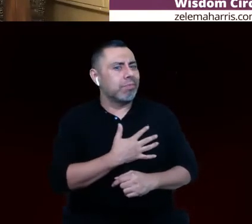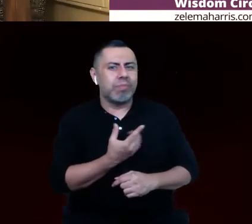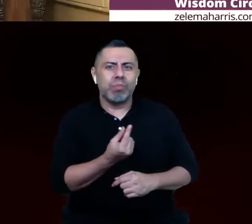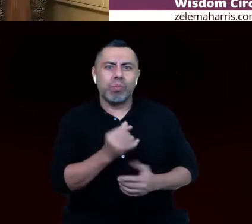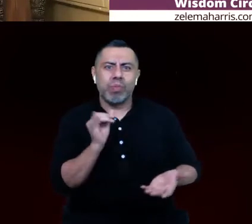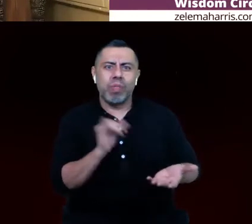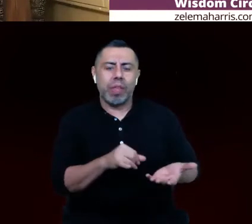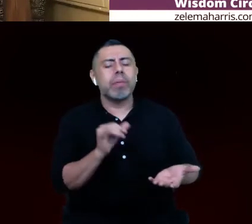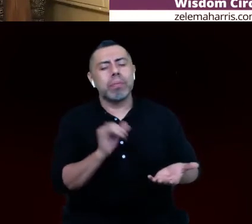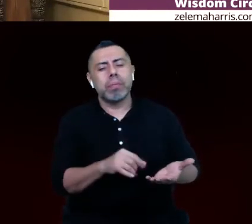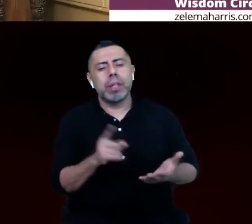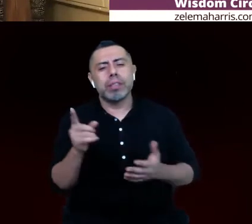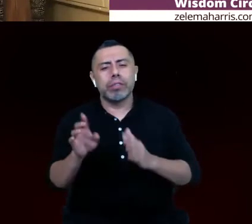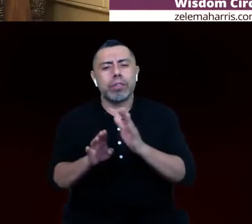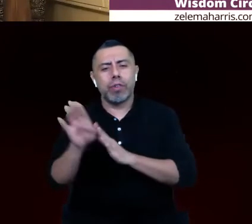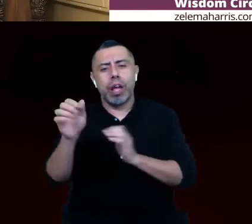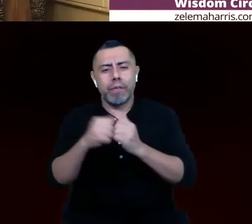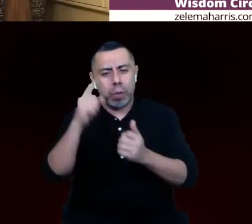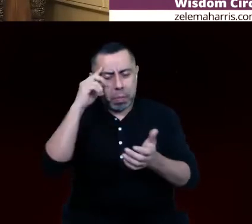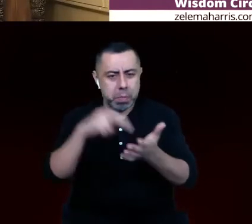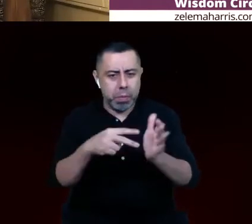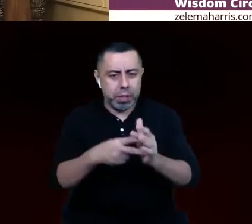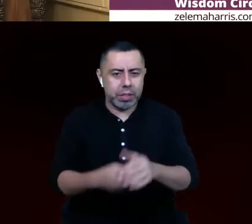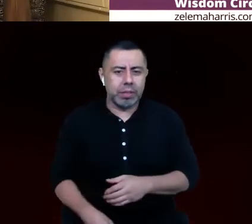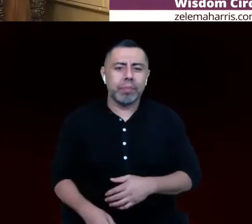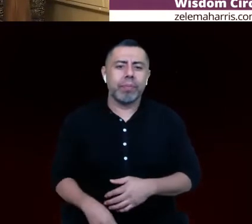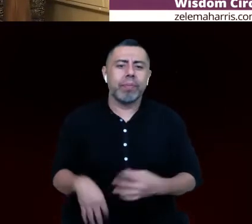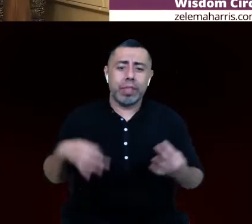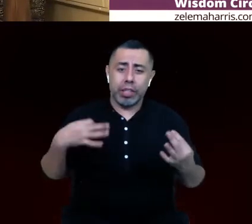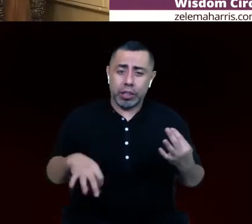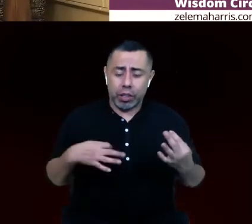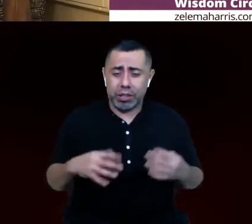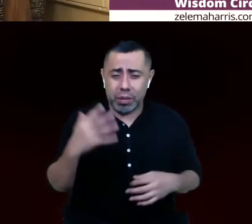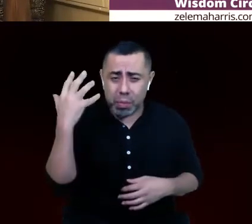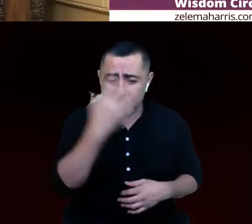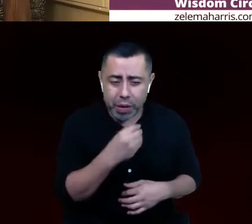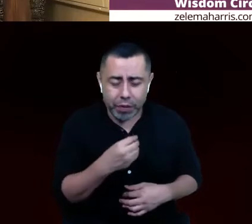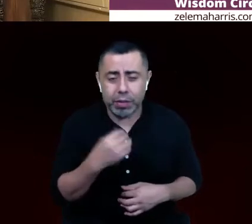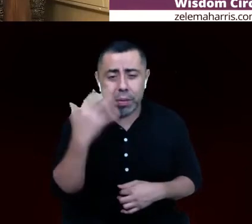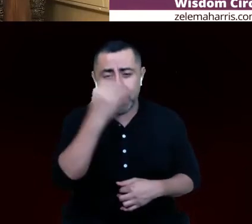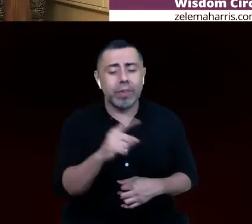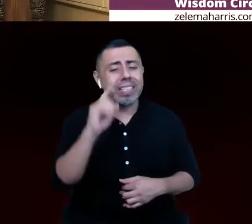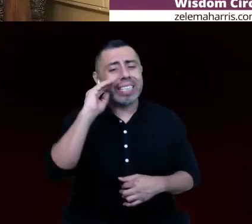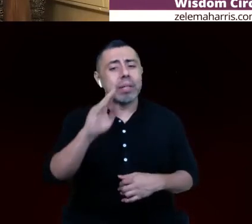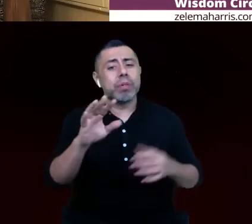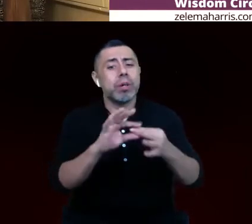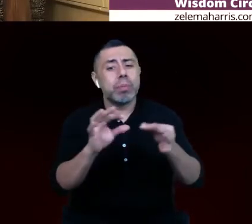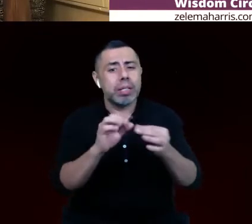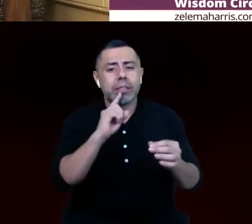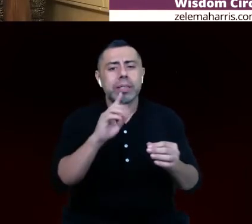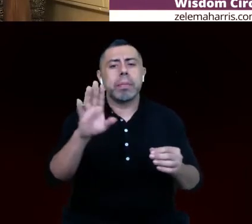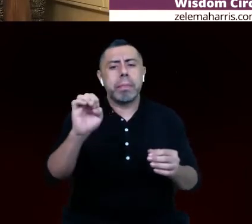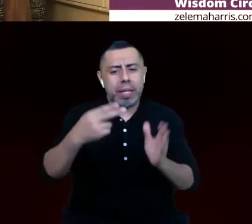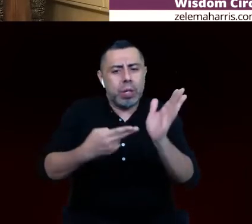Beautiful, beautiful, beautiful. Sounds like your message is be true to yourself first and